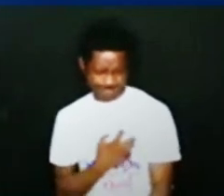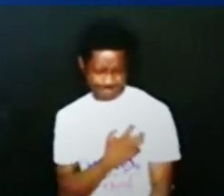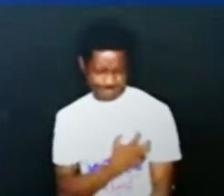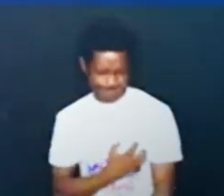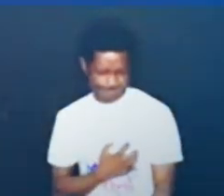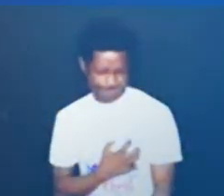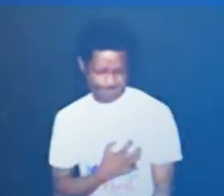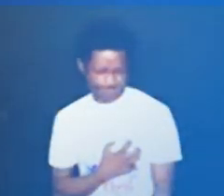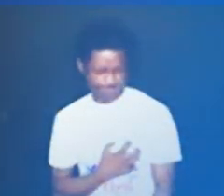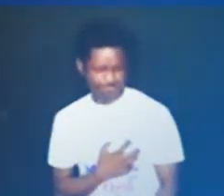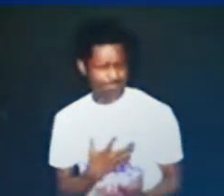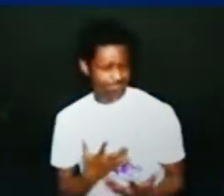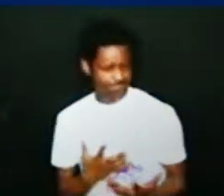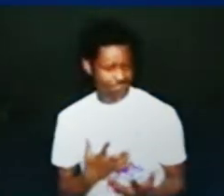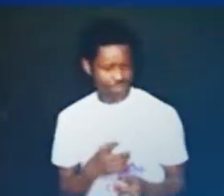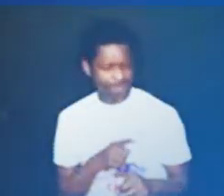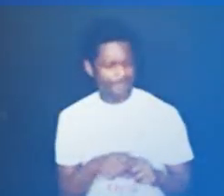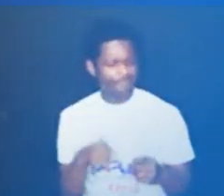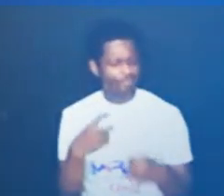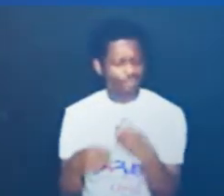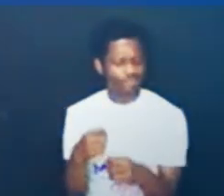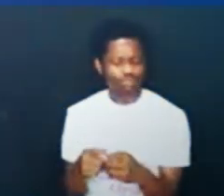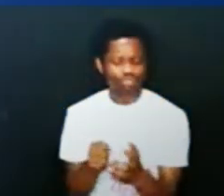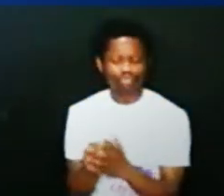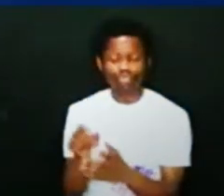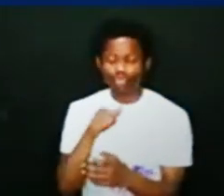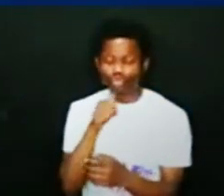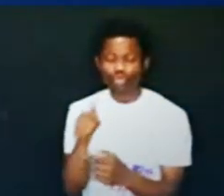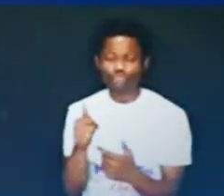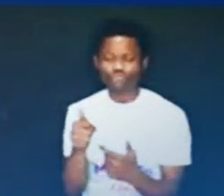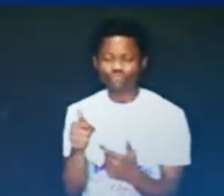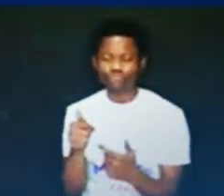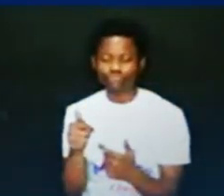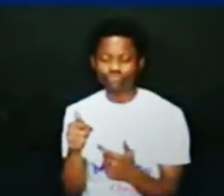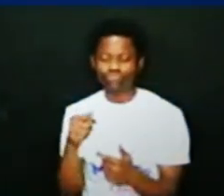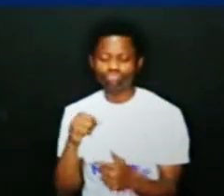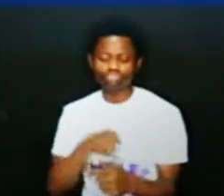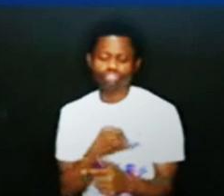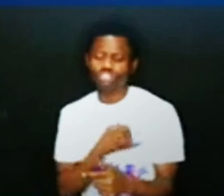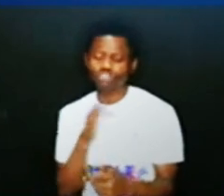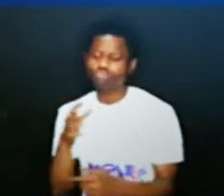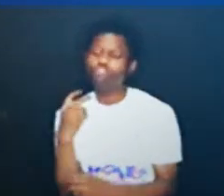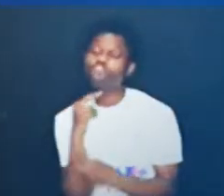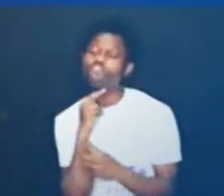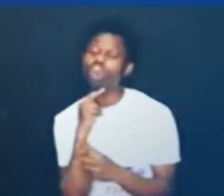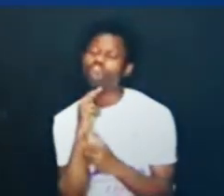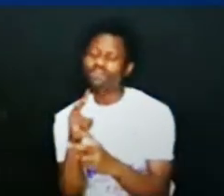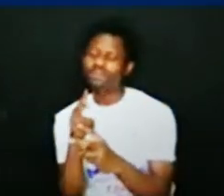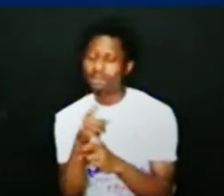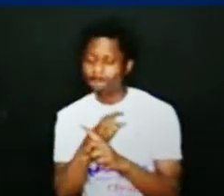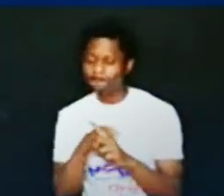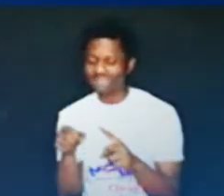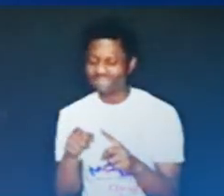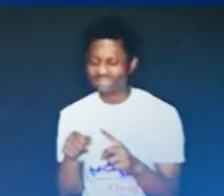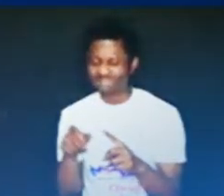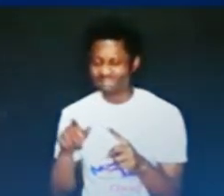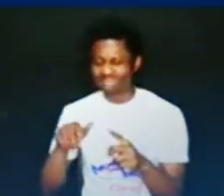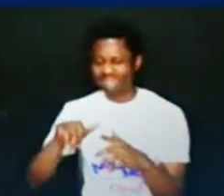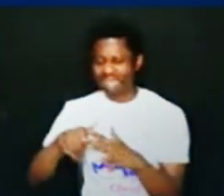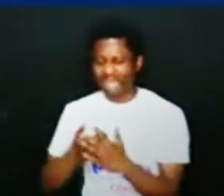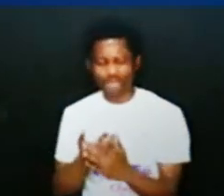the problem is not Joseph's voice. The problem is the condition of the brother's heart.